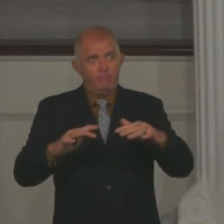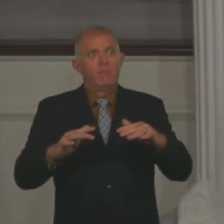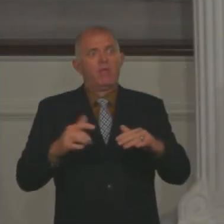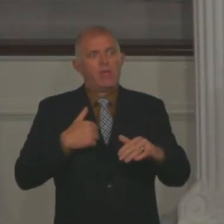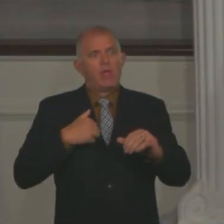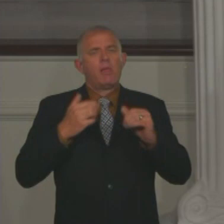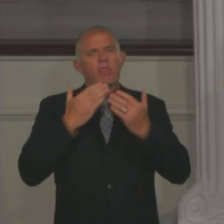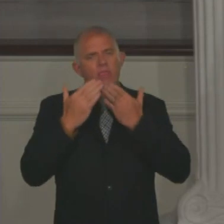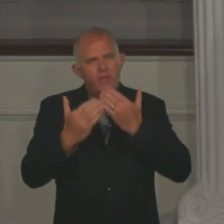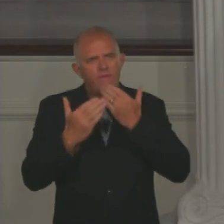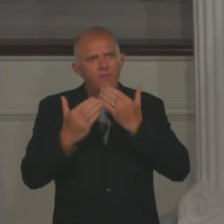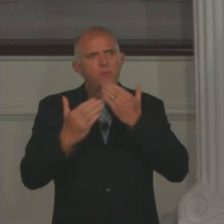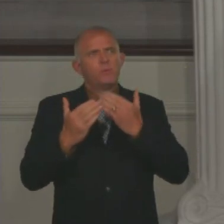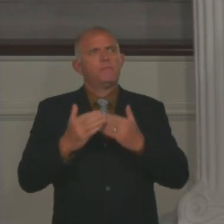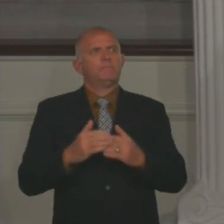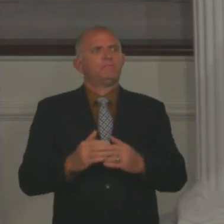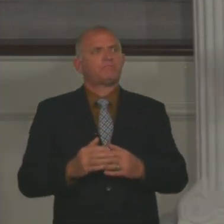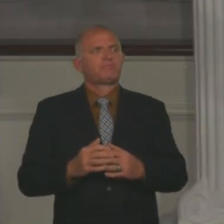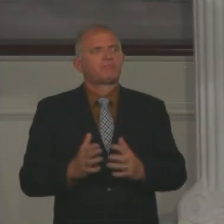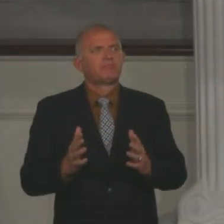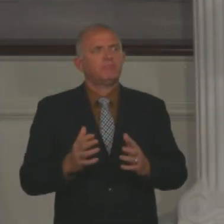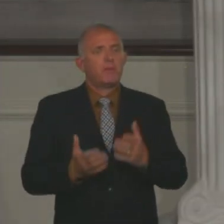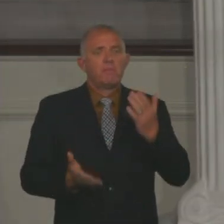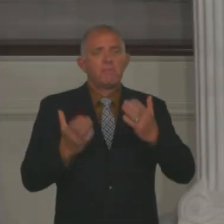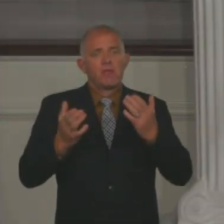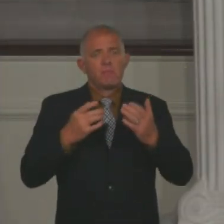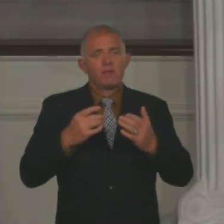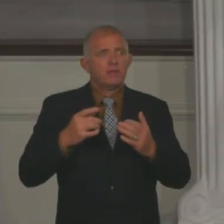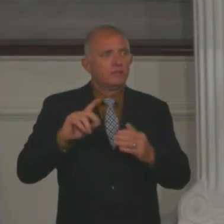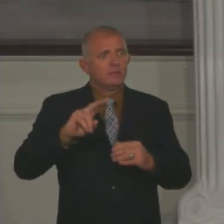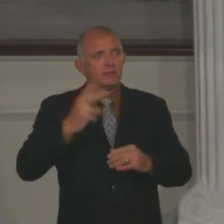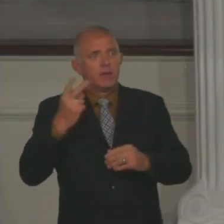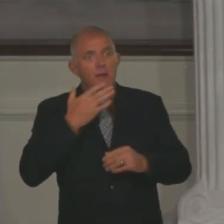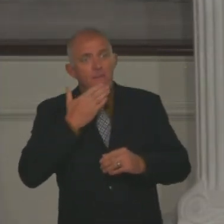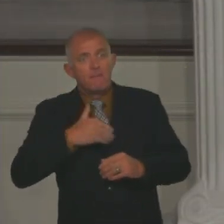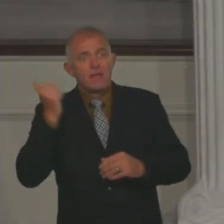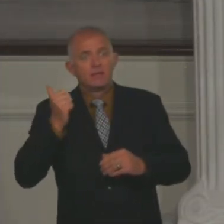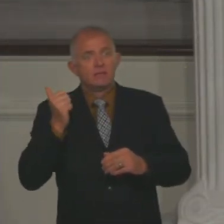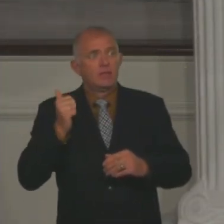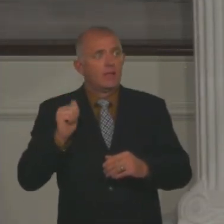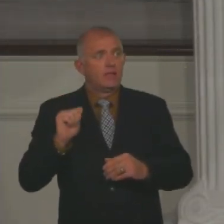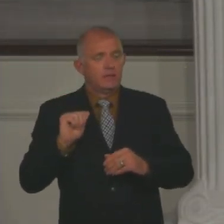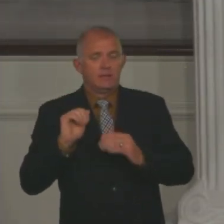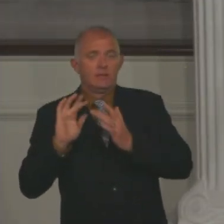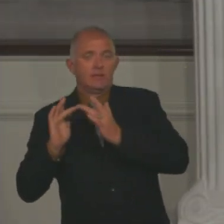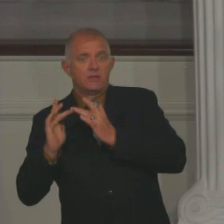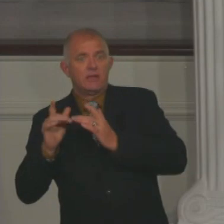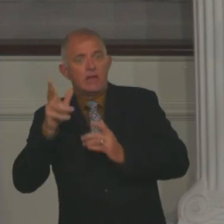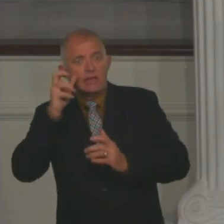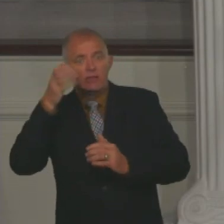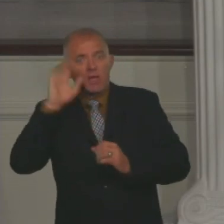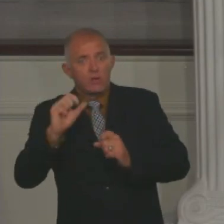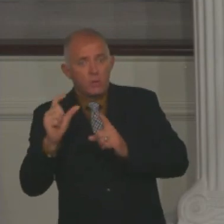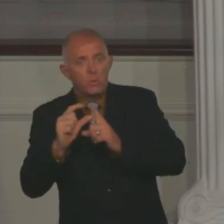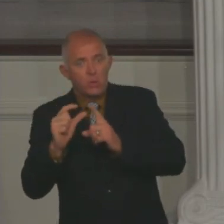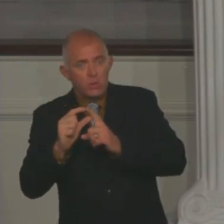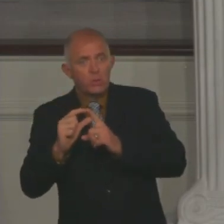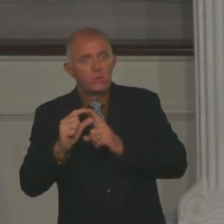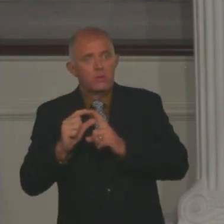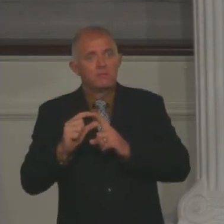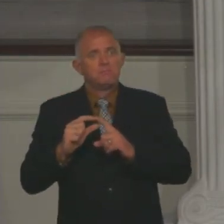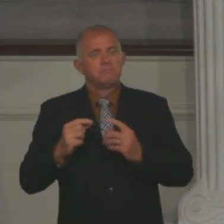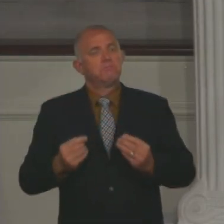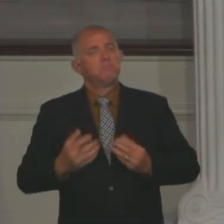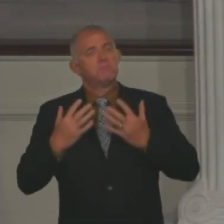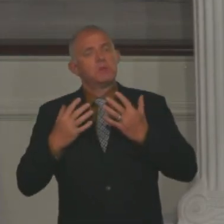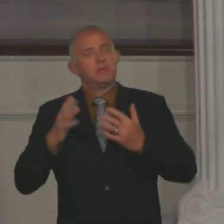for it. I think it's maybe the second best. At least you can hear God's word. You can be stimulated in God's truth. We kind